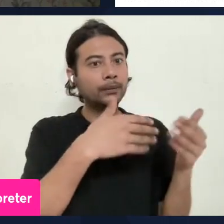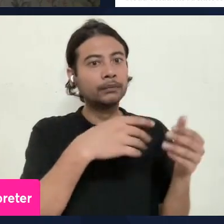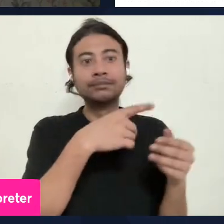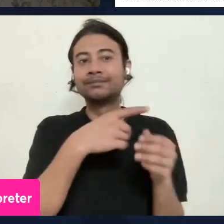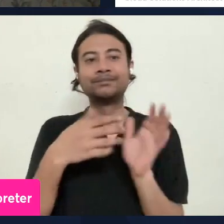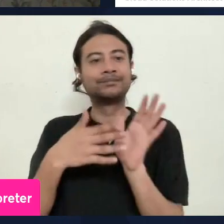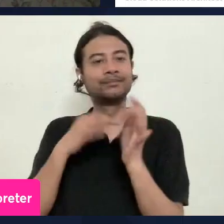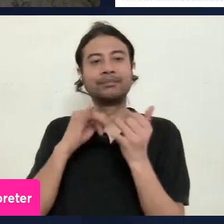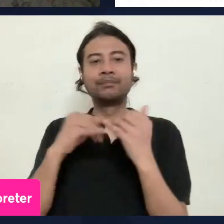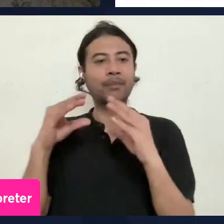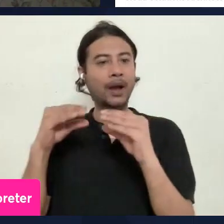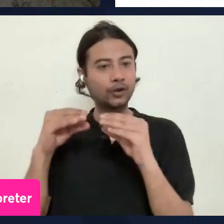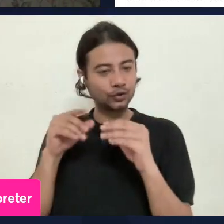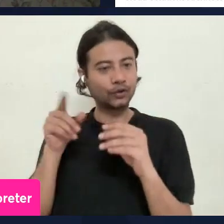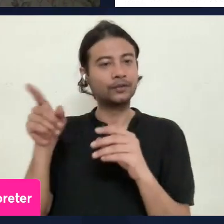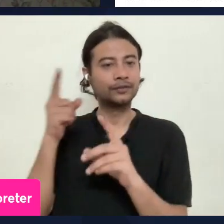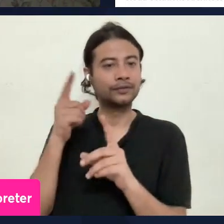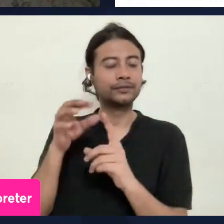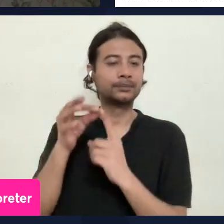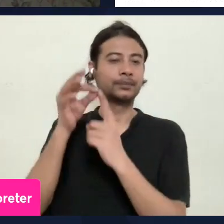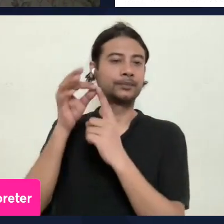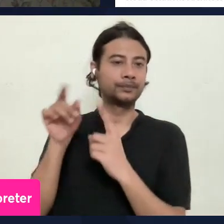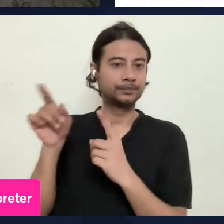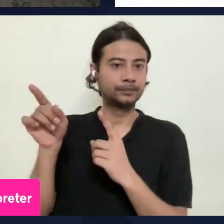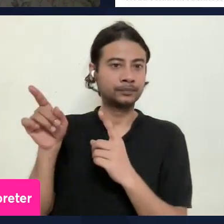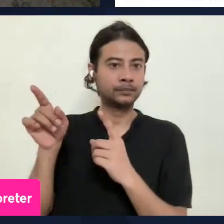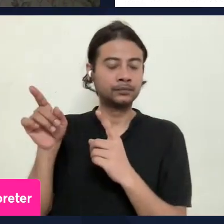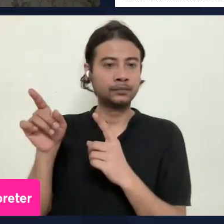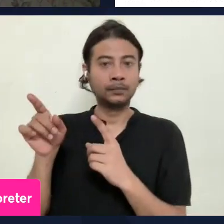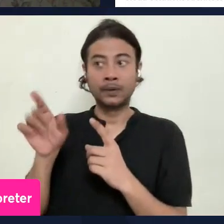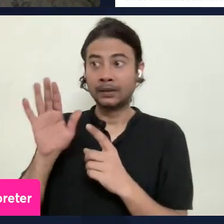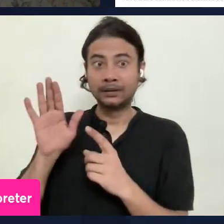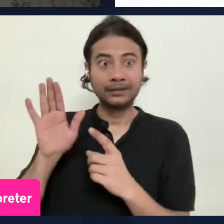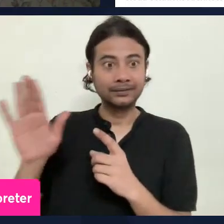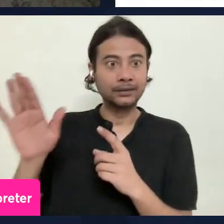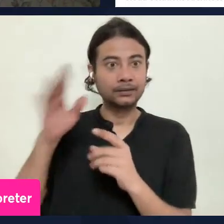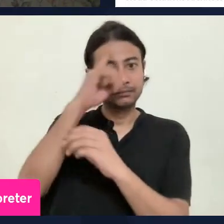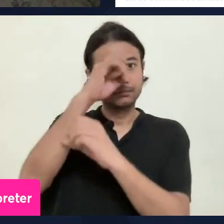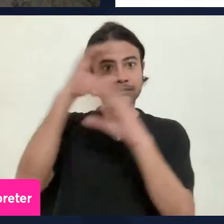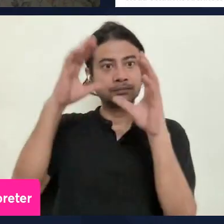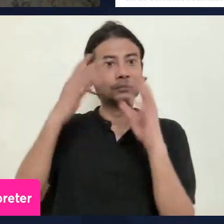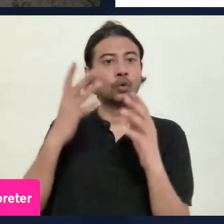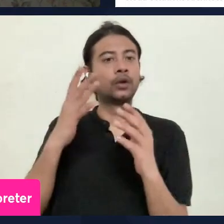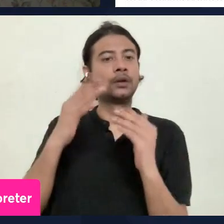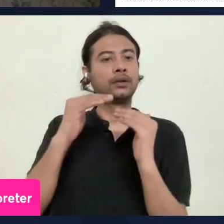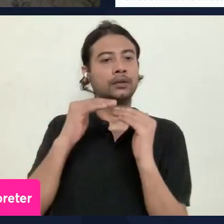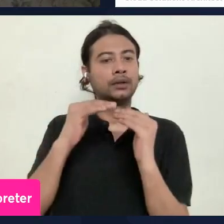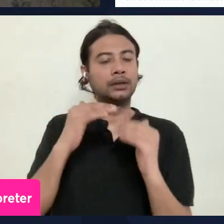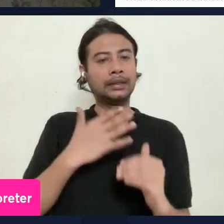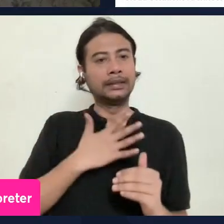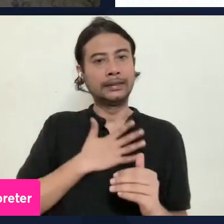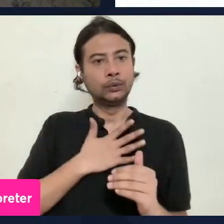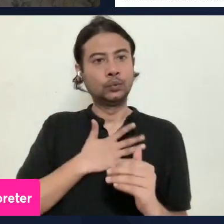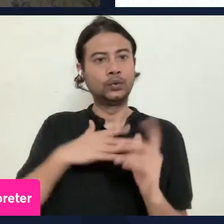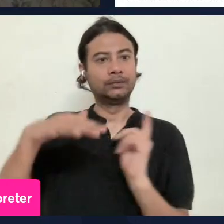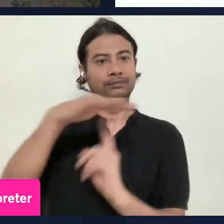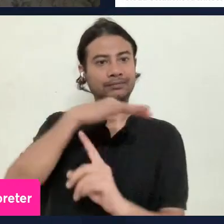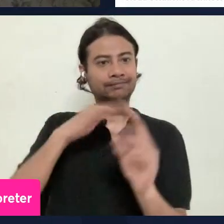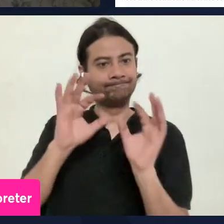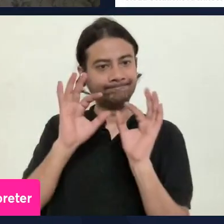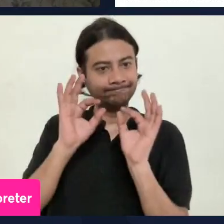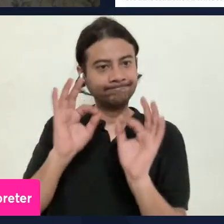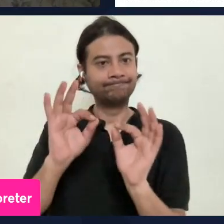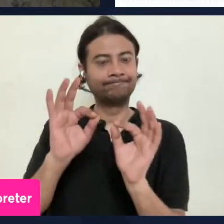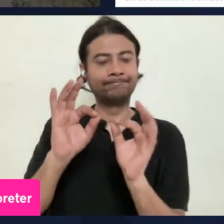delivering the platform for you, and they have done a huge amount towards sustainability and green energy for these data centers.